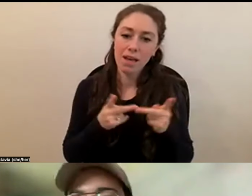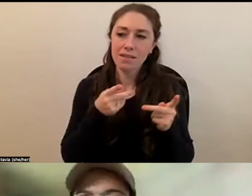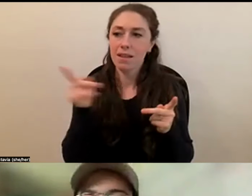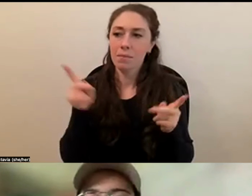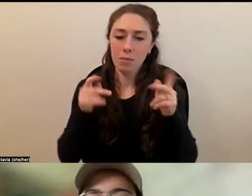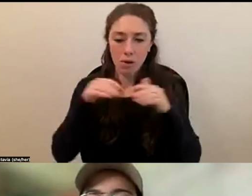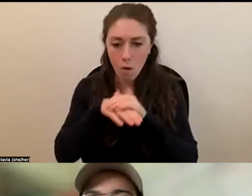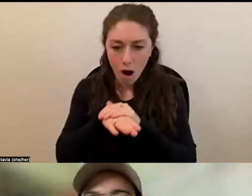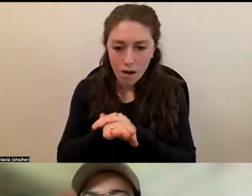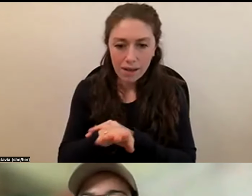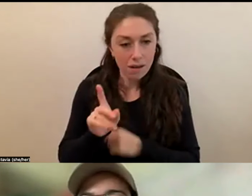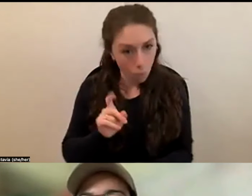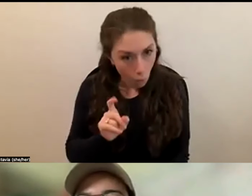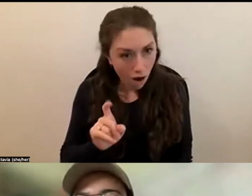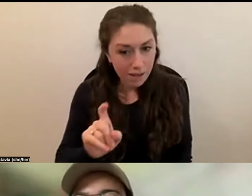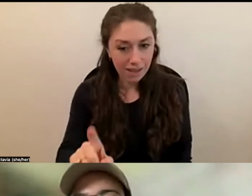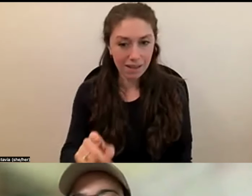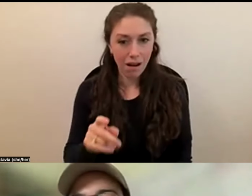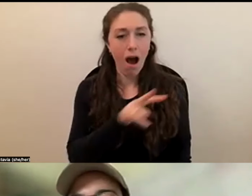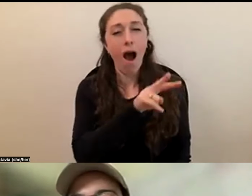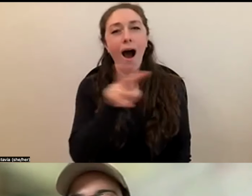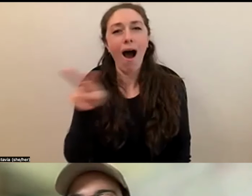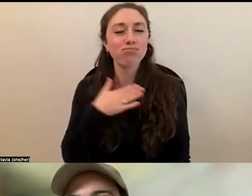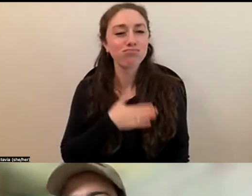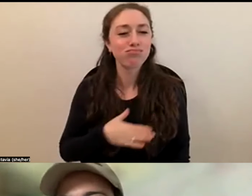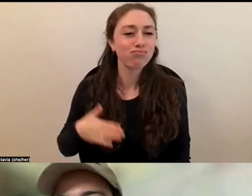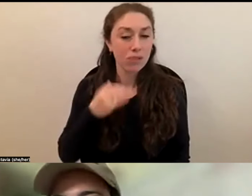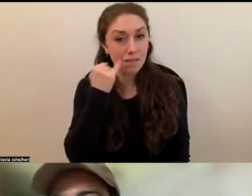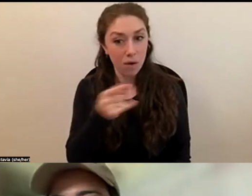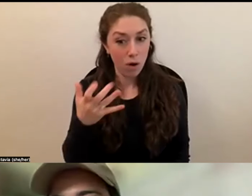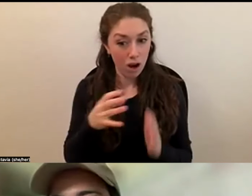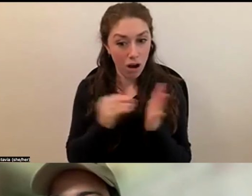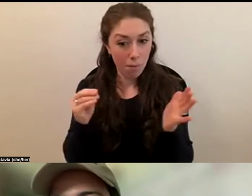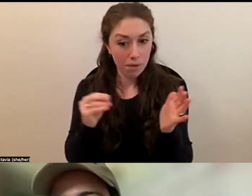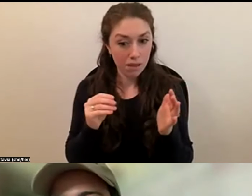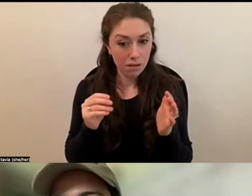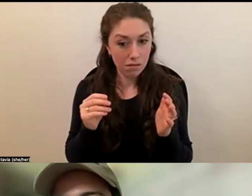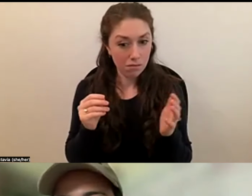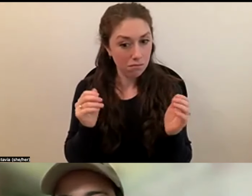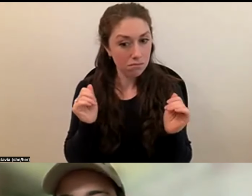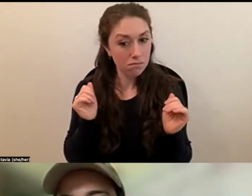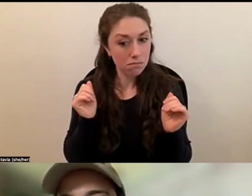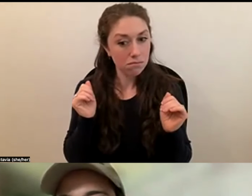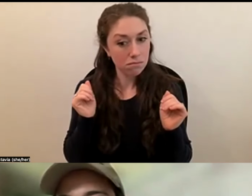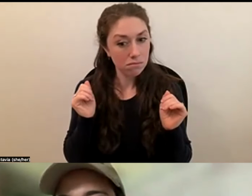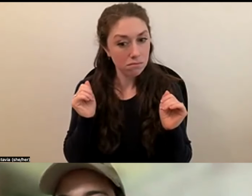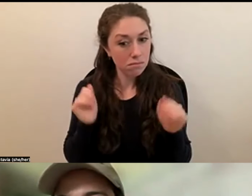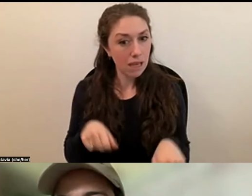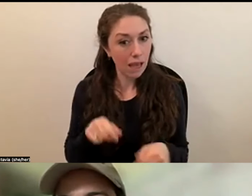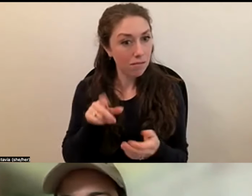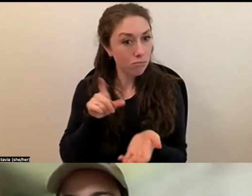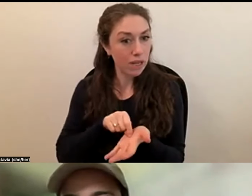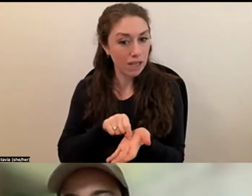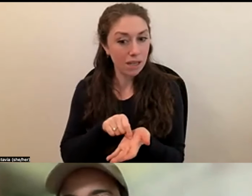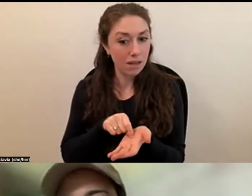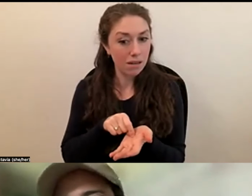and be able to enjoy what they see. And if they wanted a copy of it, have the ability to print a copy.